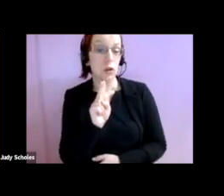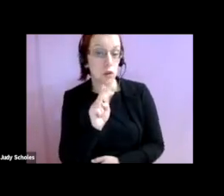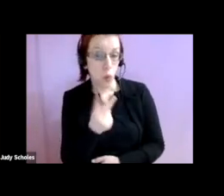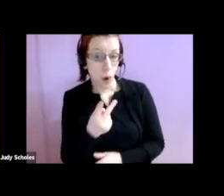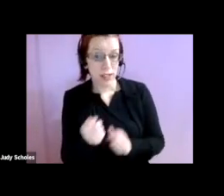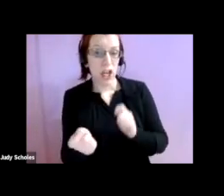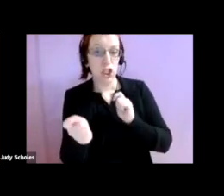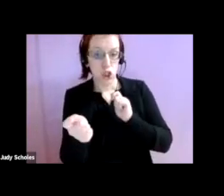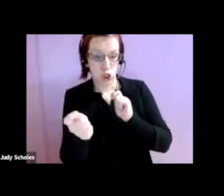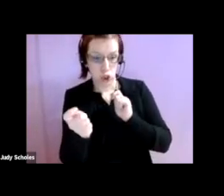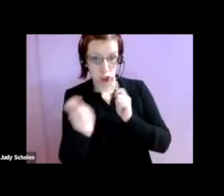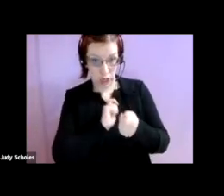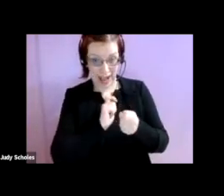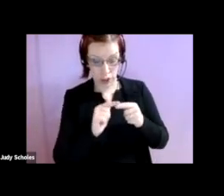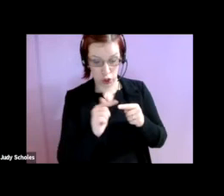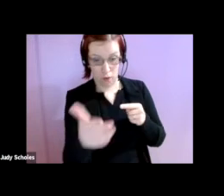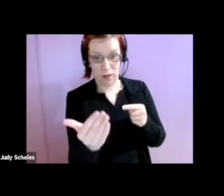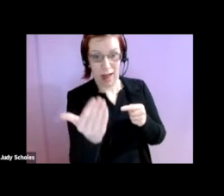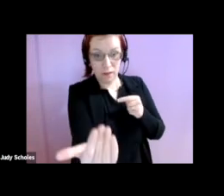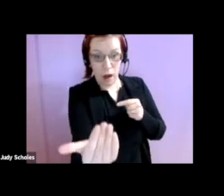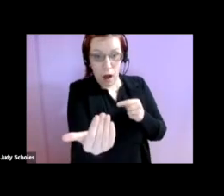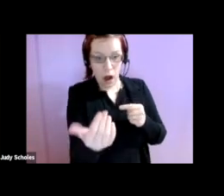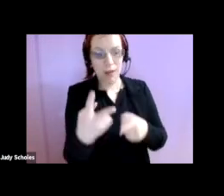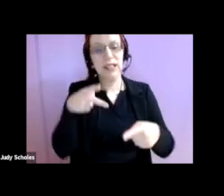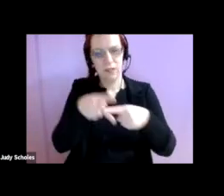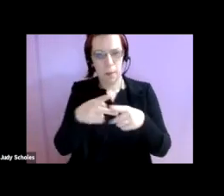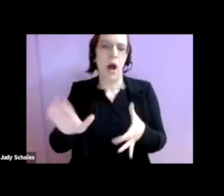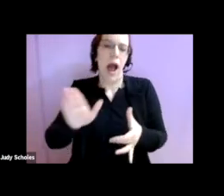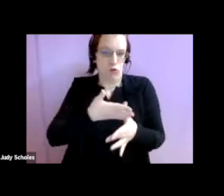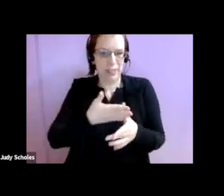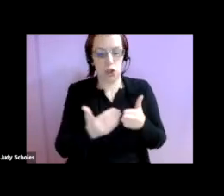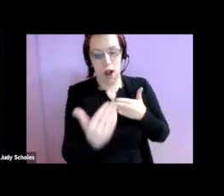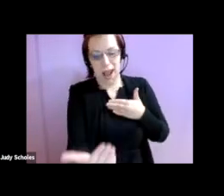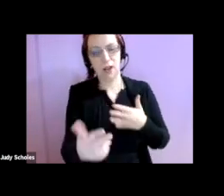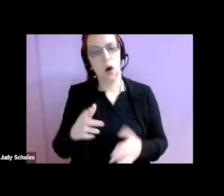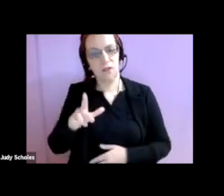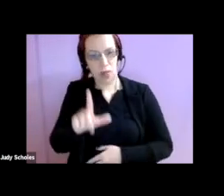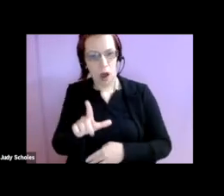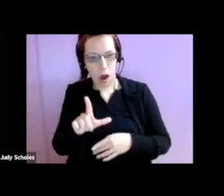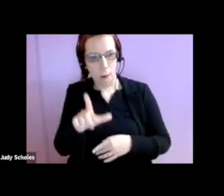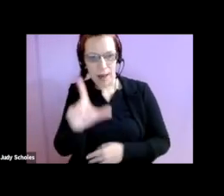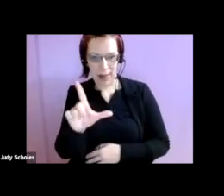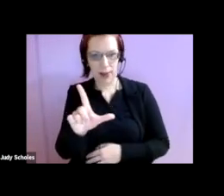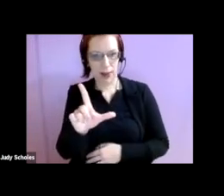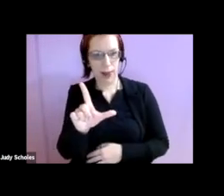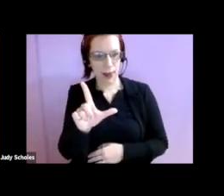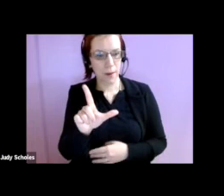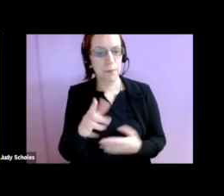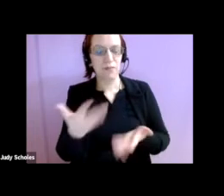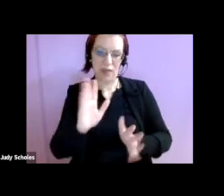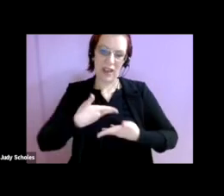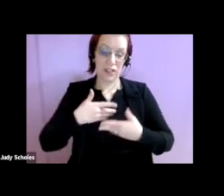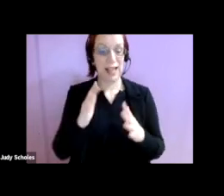arm, twice the mirror movement divided by the original length of the arm. General relativity tells us that that is 10 to the